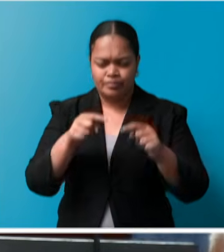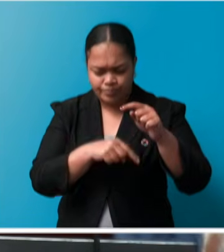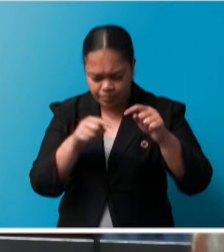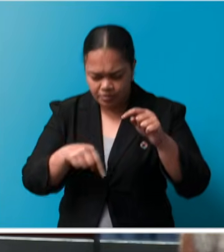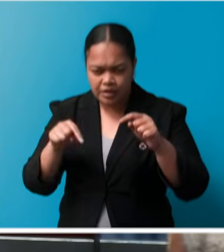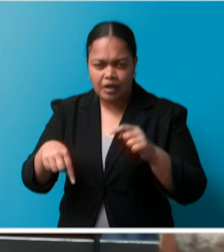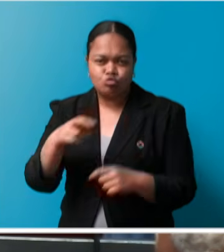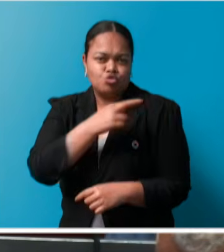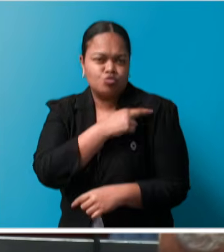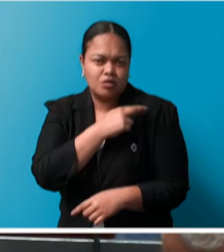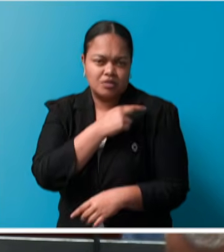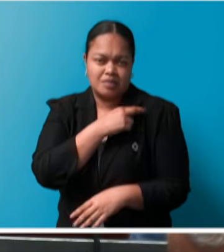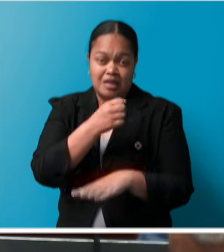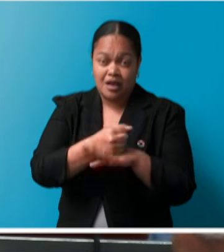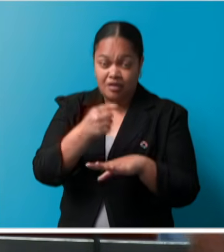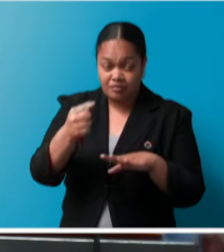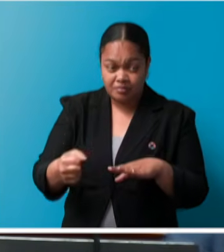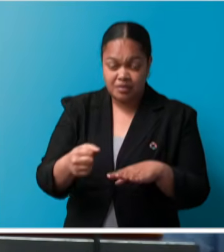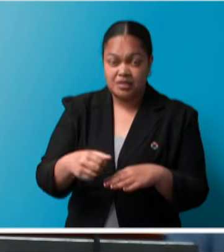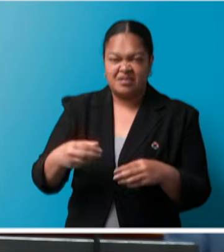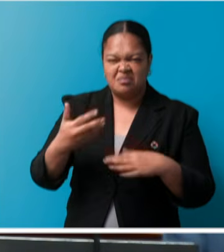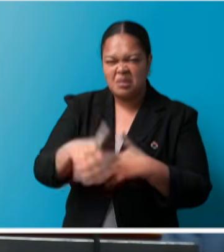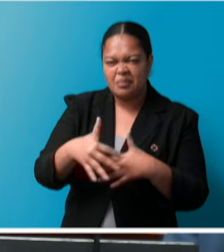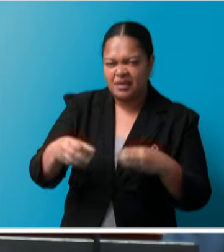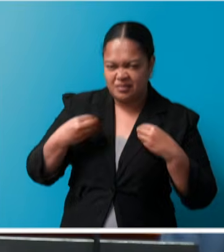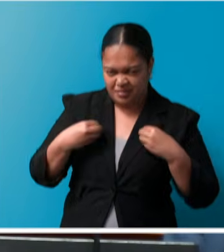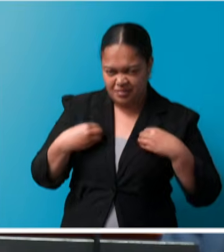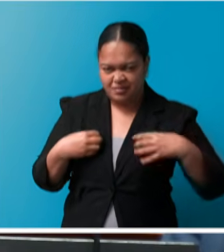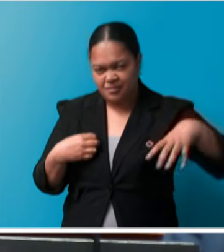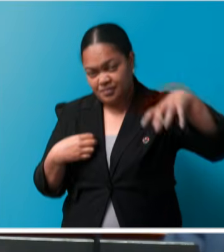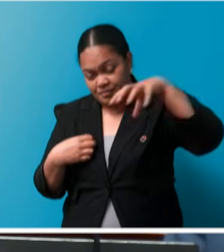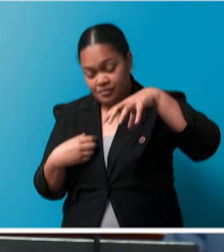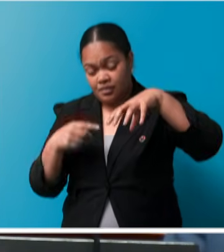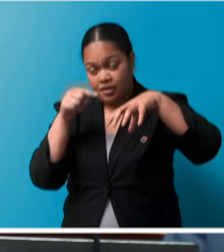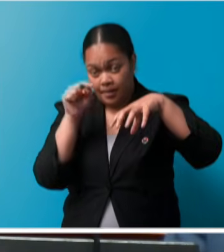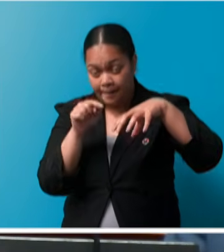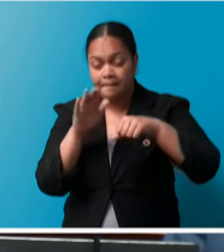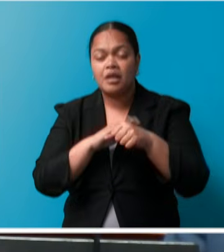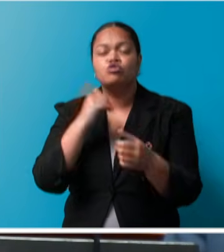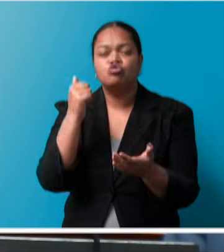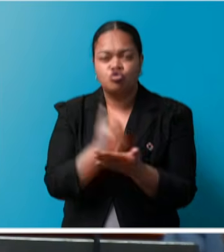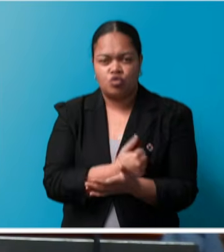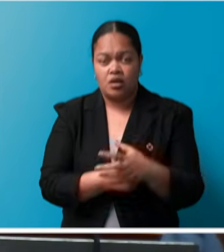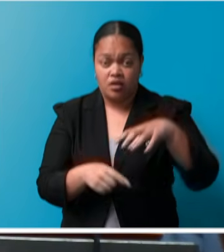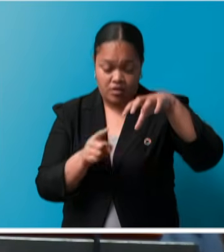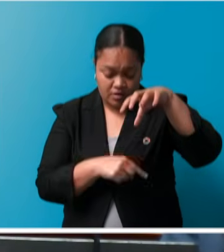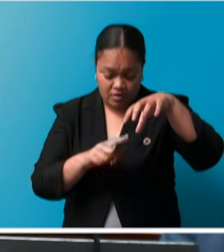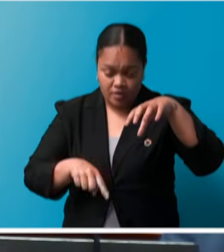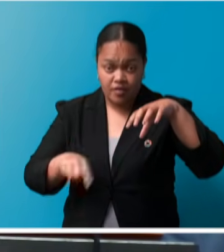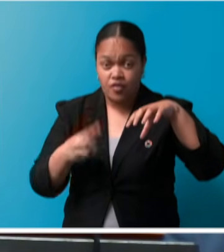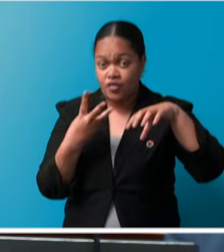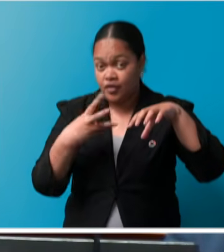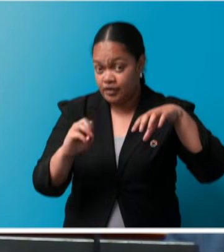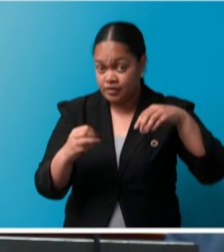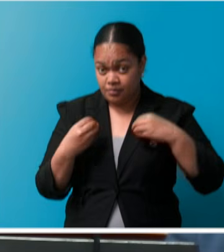The government, through Ministry of Public Enterprises, is committed to ensuring that our 13 public enterprises operate